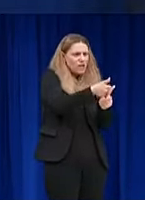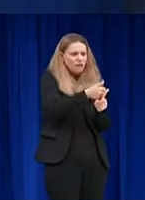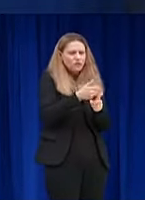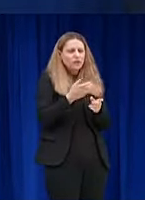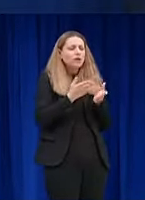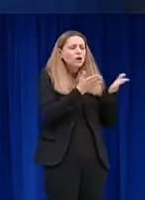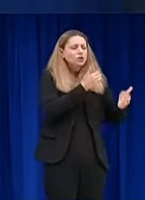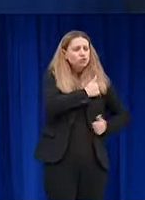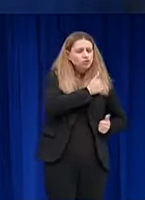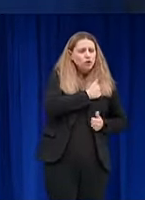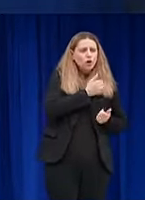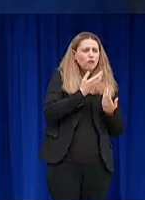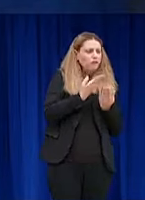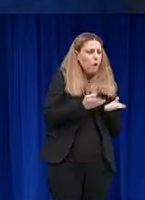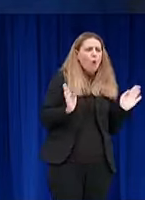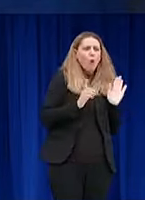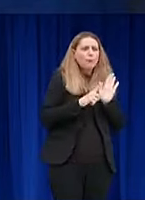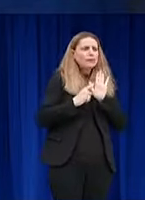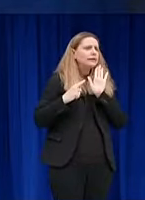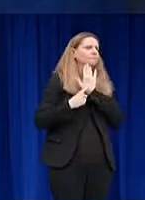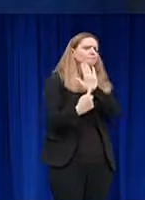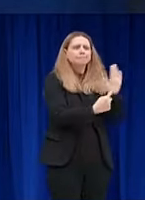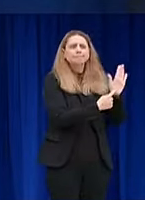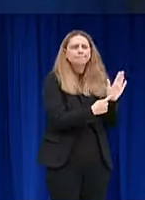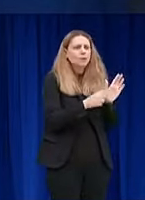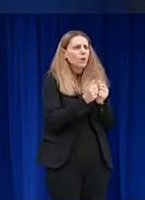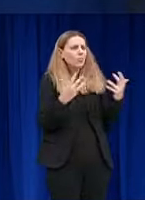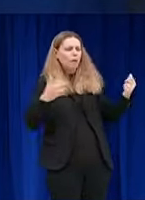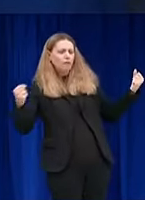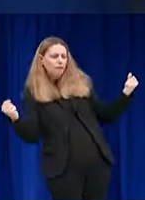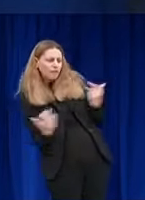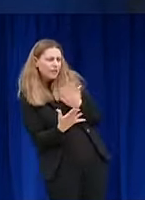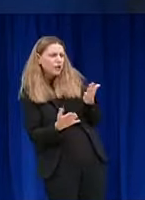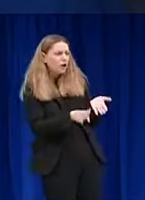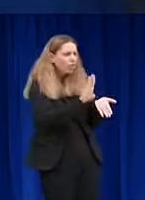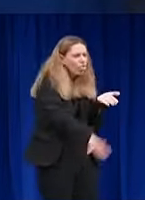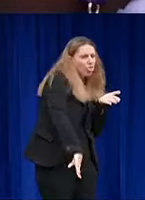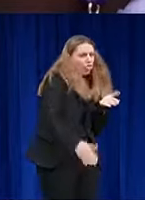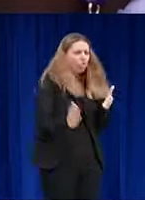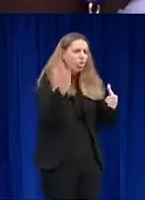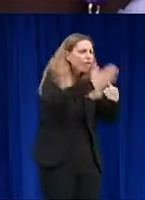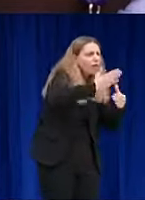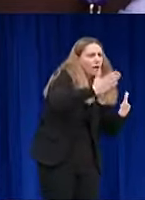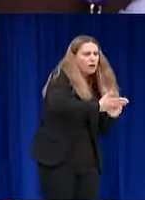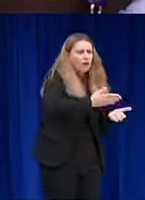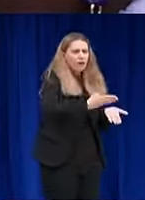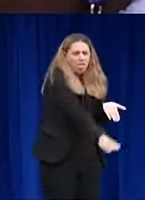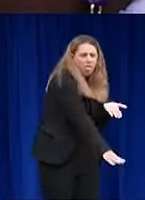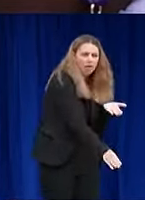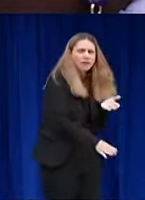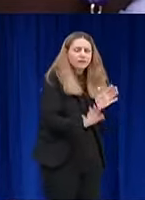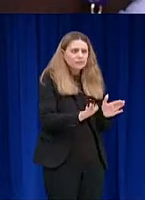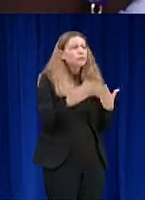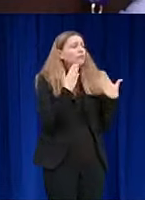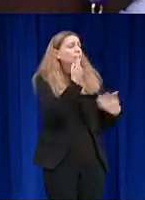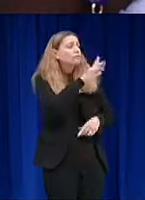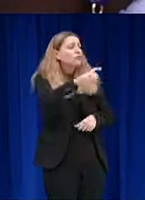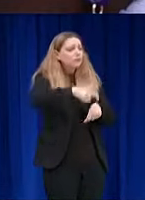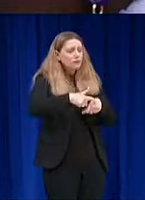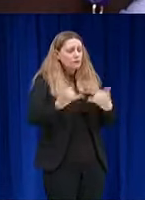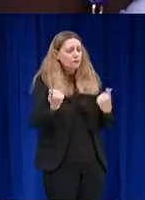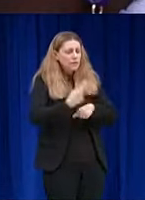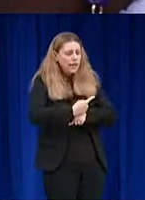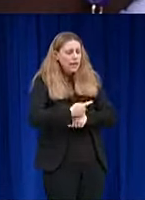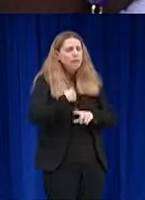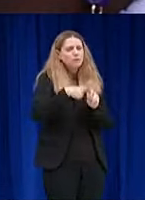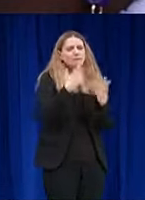of discrimination or marginalization. So thank you for your time today and for your service. I wish all of you and